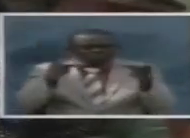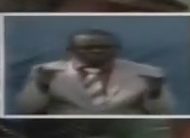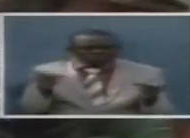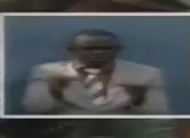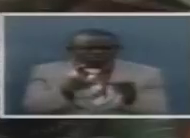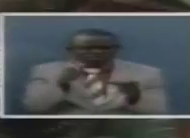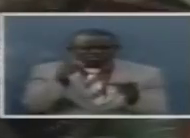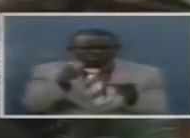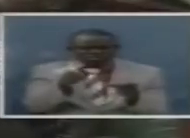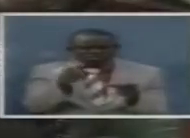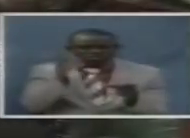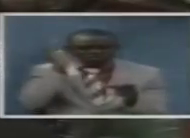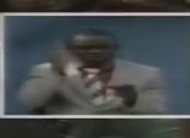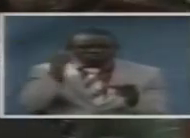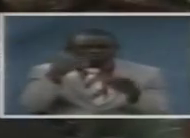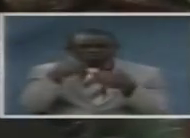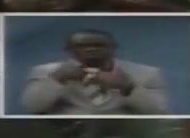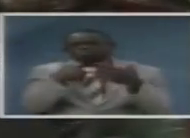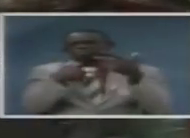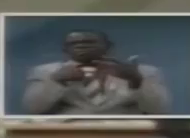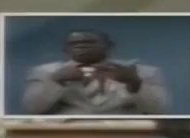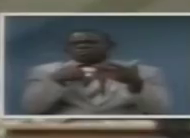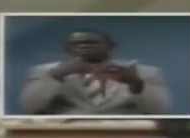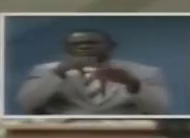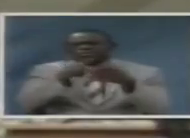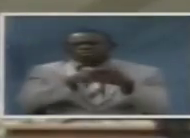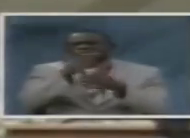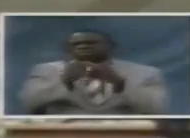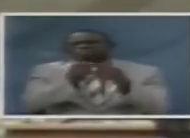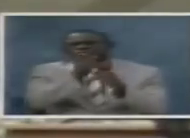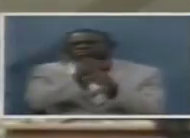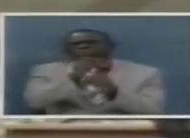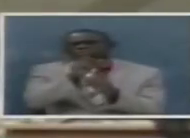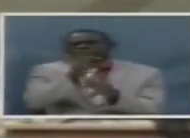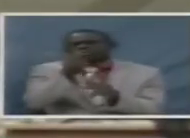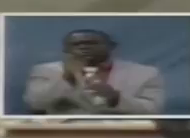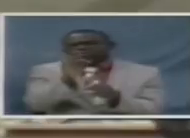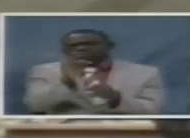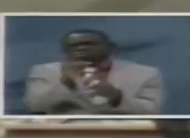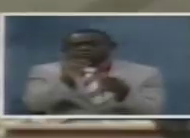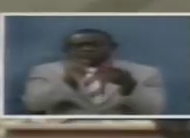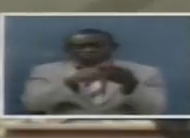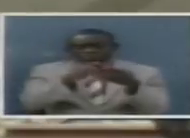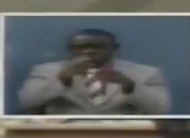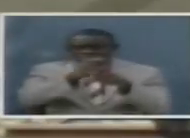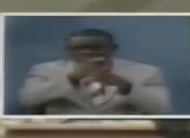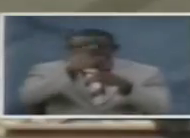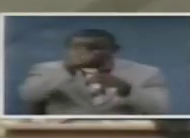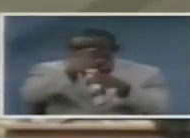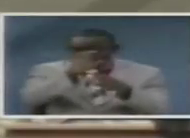of which 3 will come on board in 2018. These are in the Copper